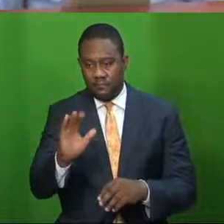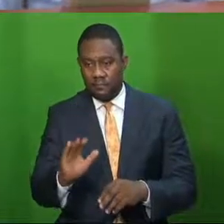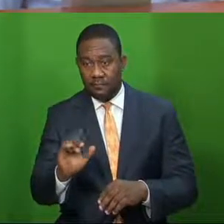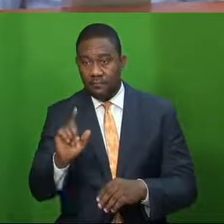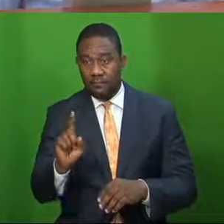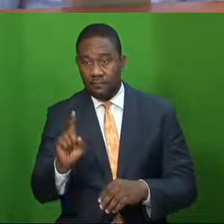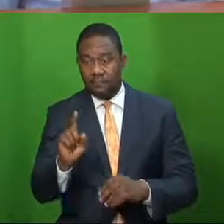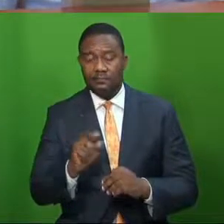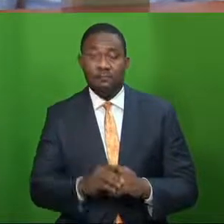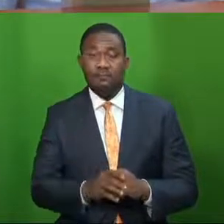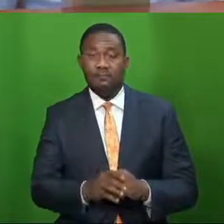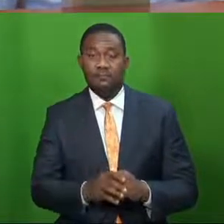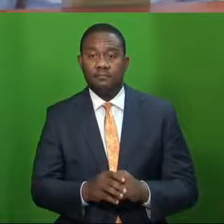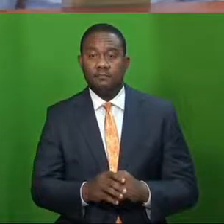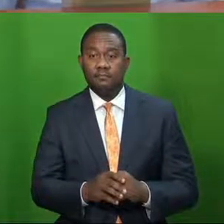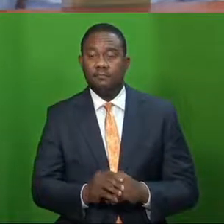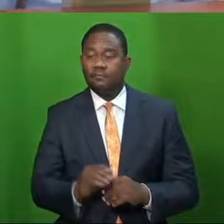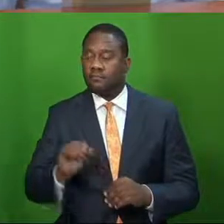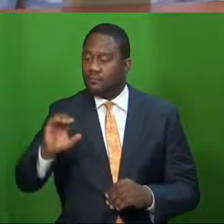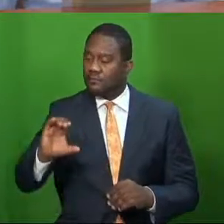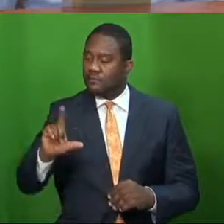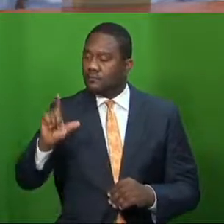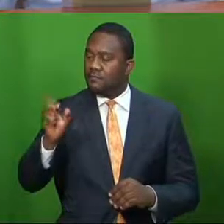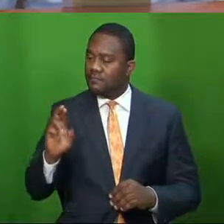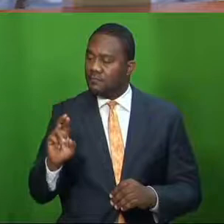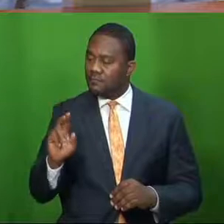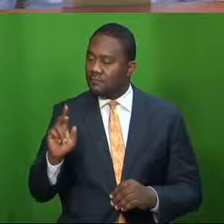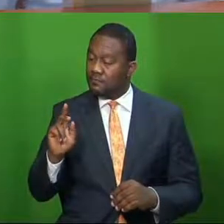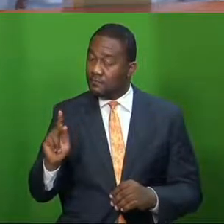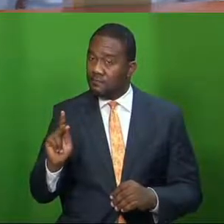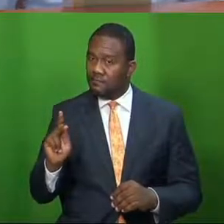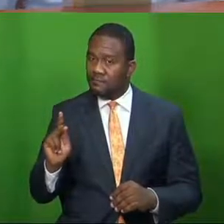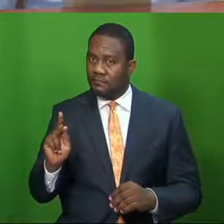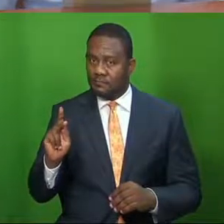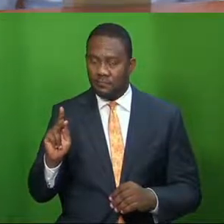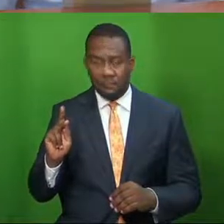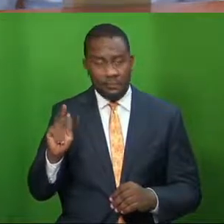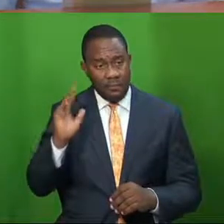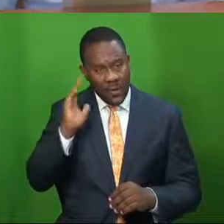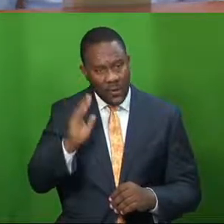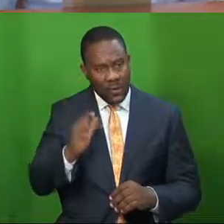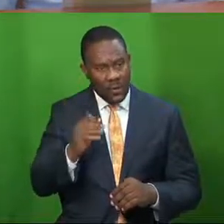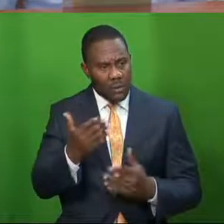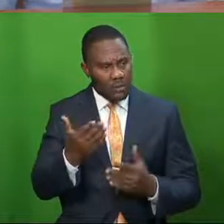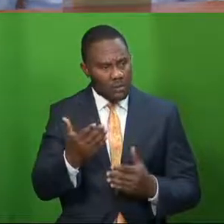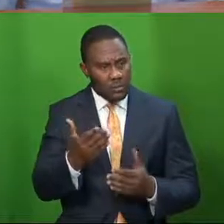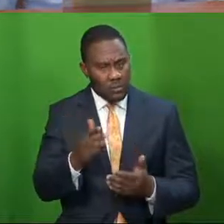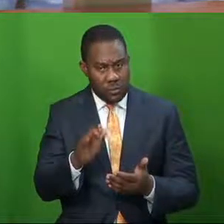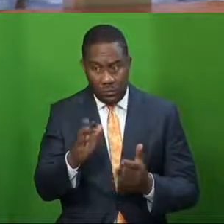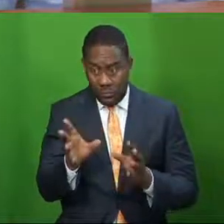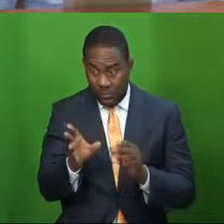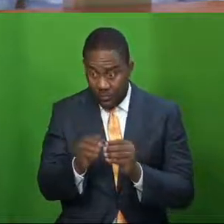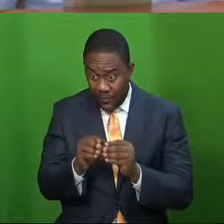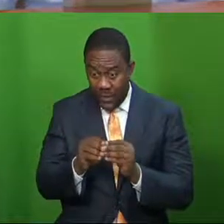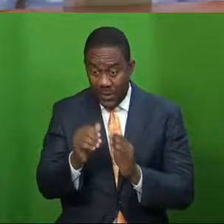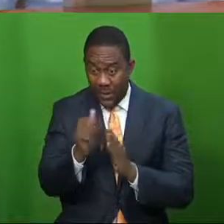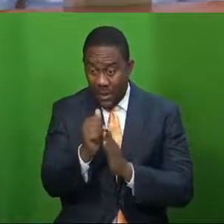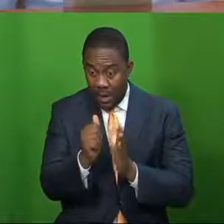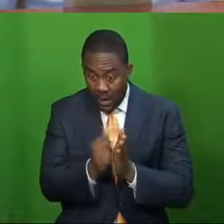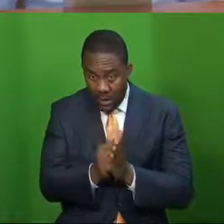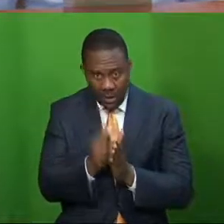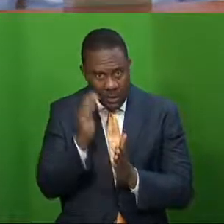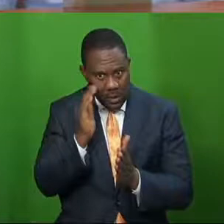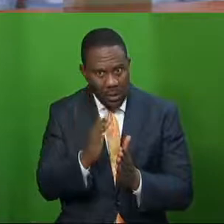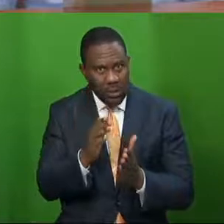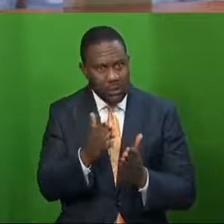the clerk shall send to each member a copy of the agenda for each meeting, if possible, 14 days before the